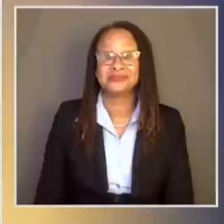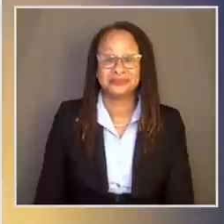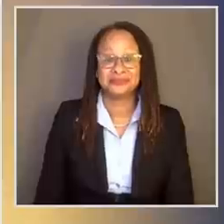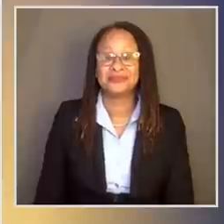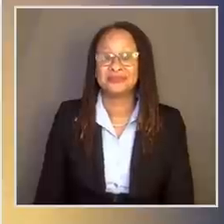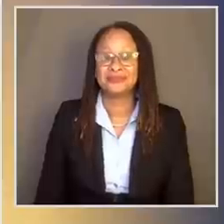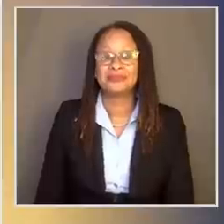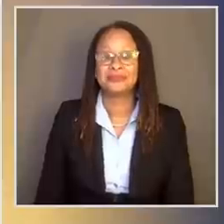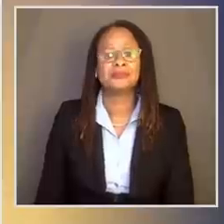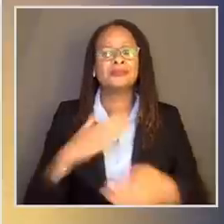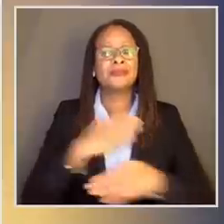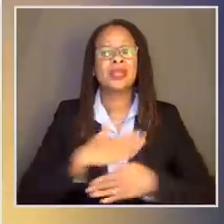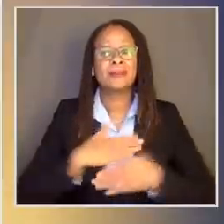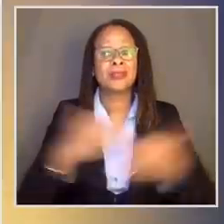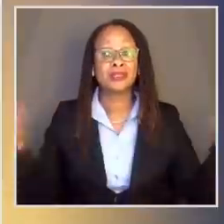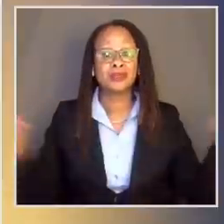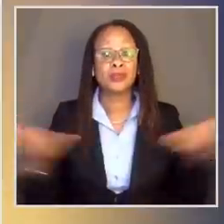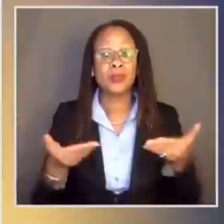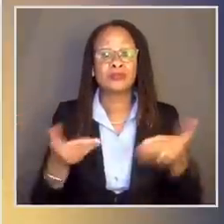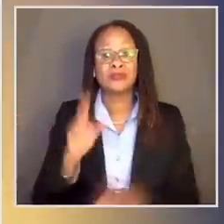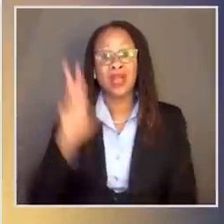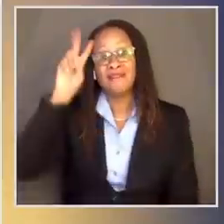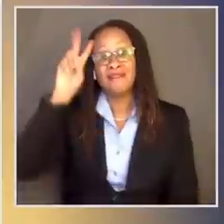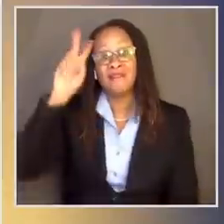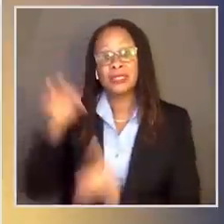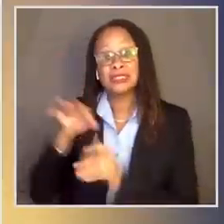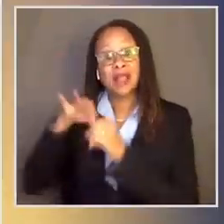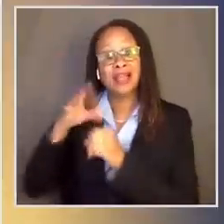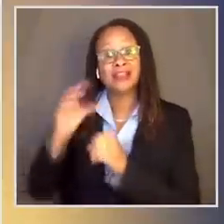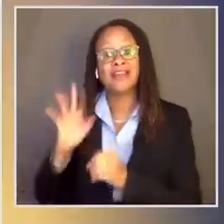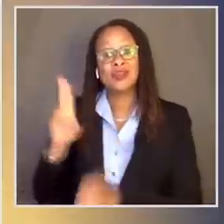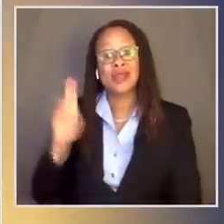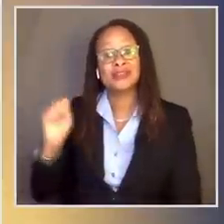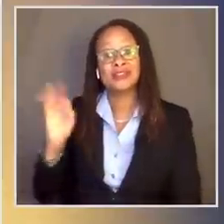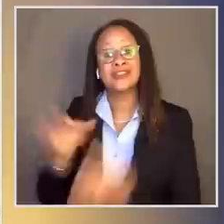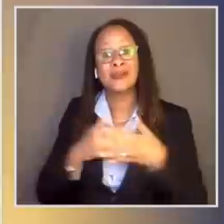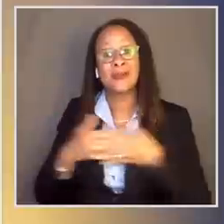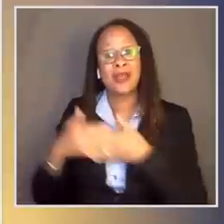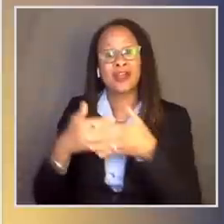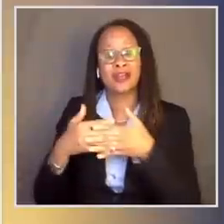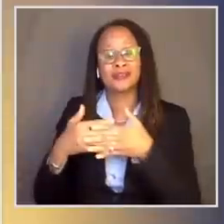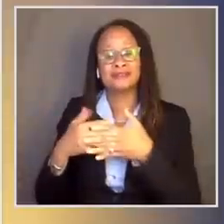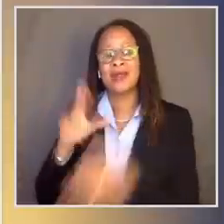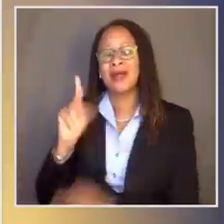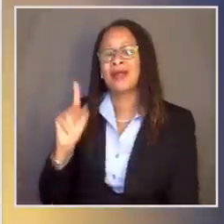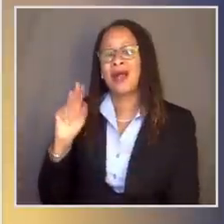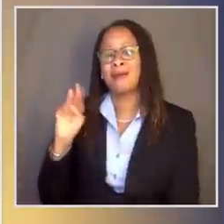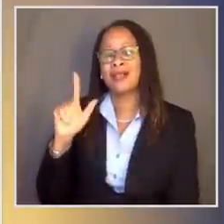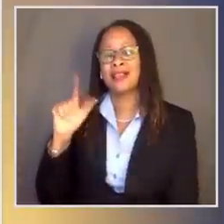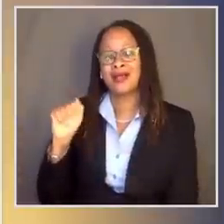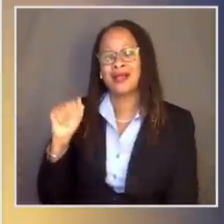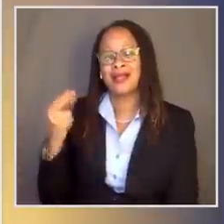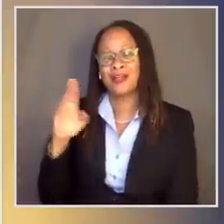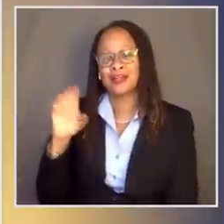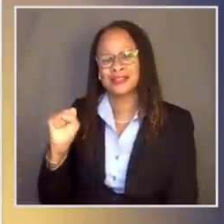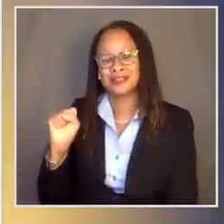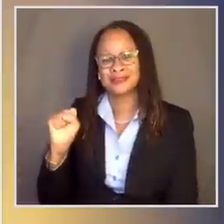Please welcome the Vice President-elect of the United States of America, Kamala Harris.